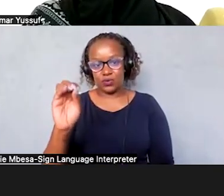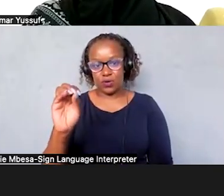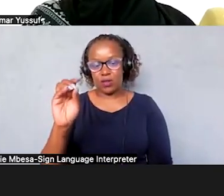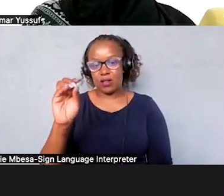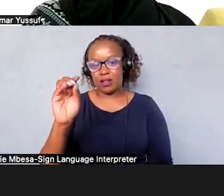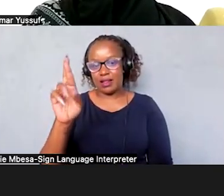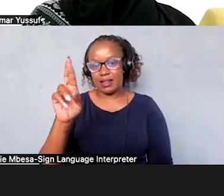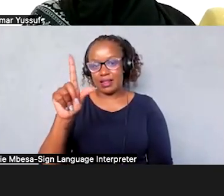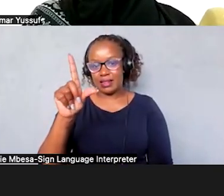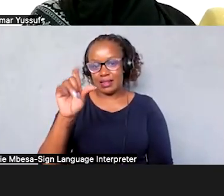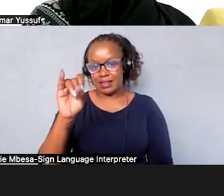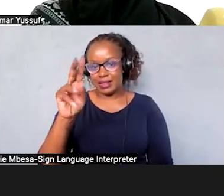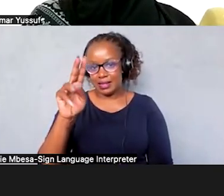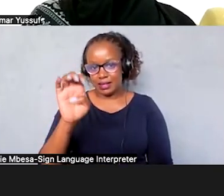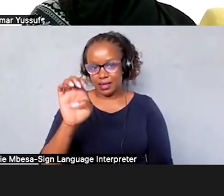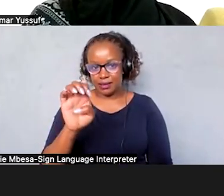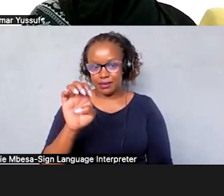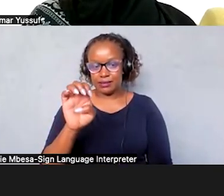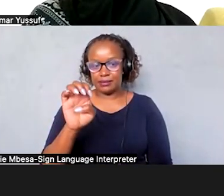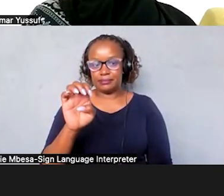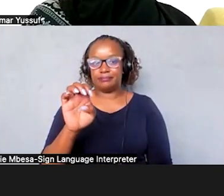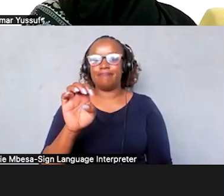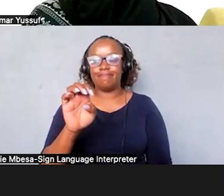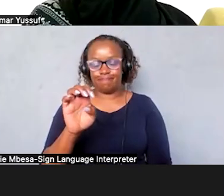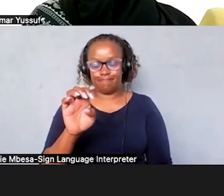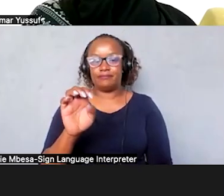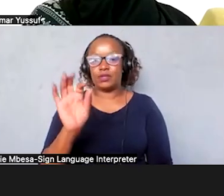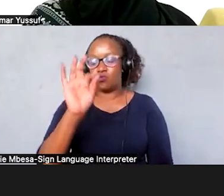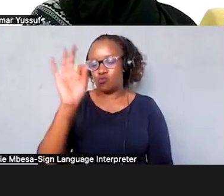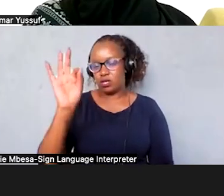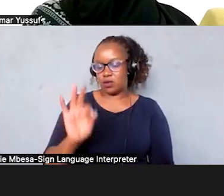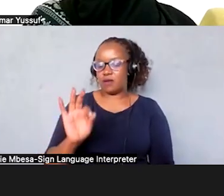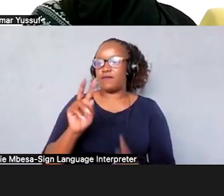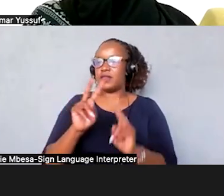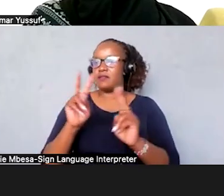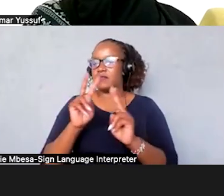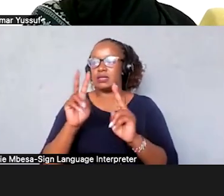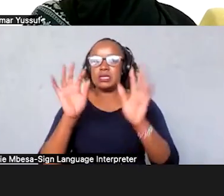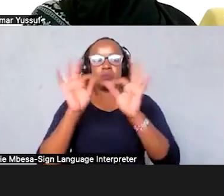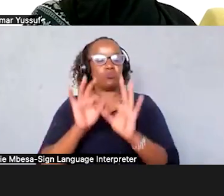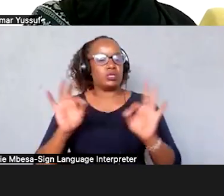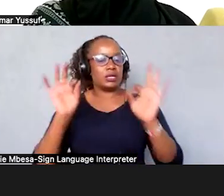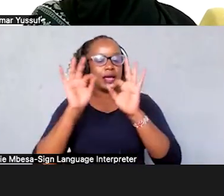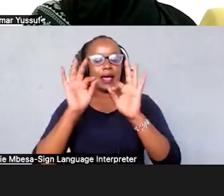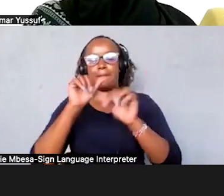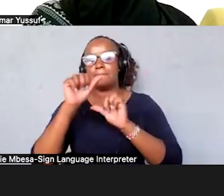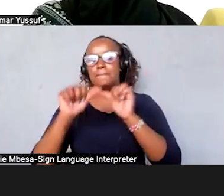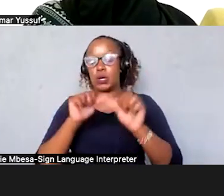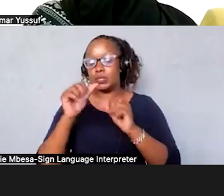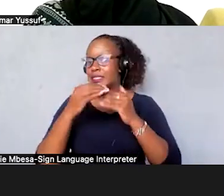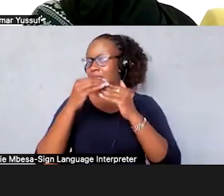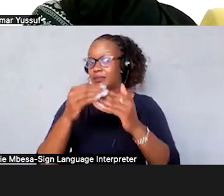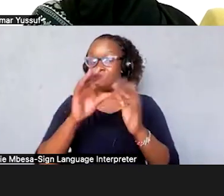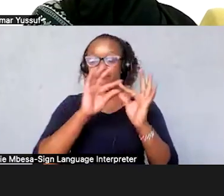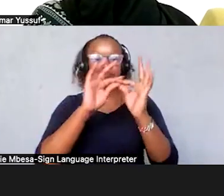Survivors are very critical to lead the movement to end female genital mutilation. Number